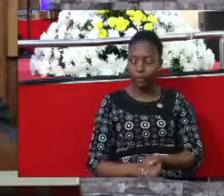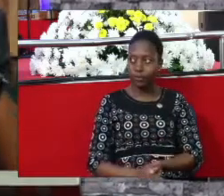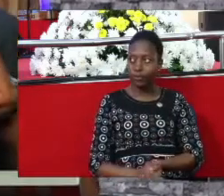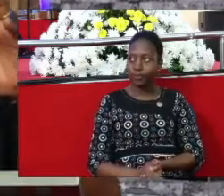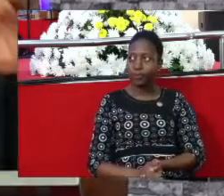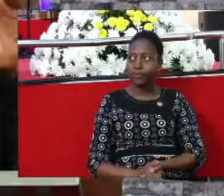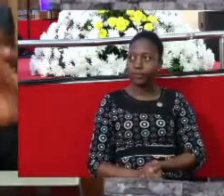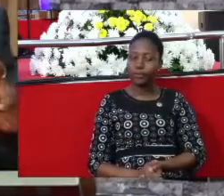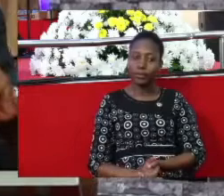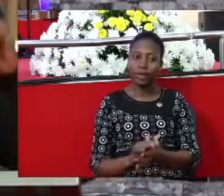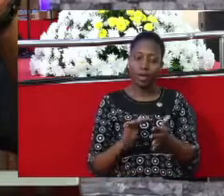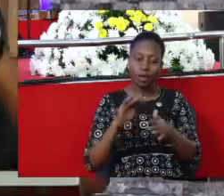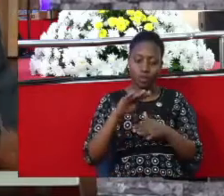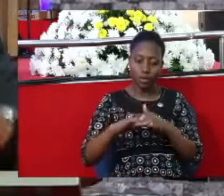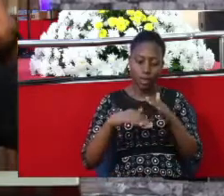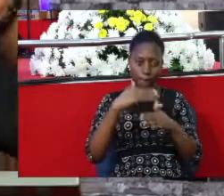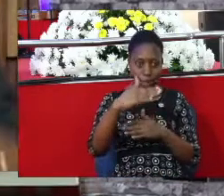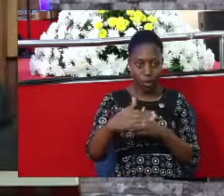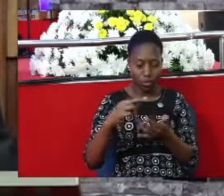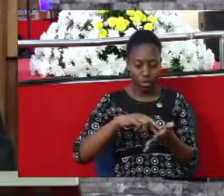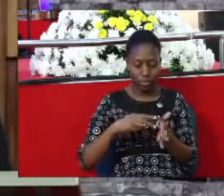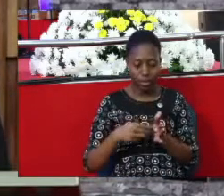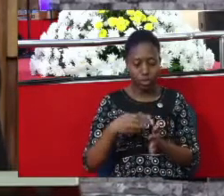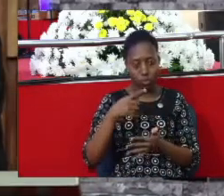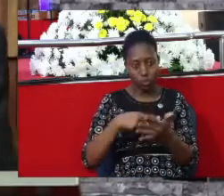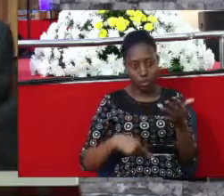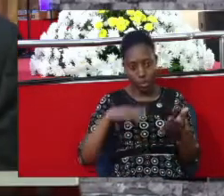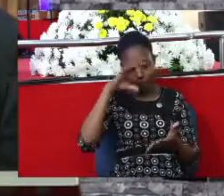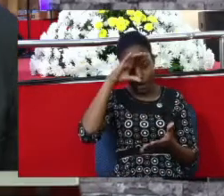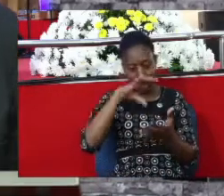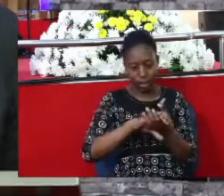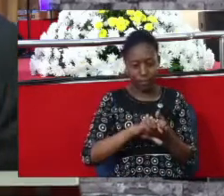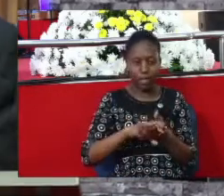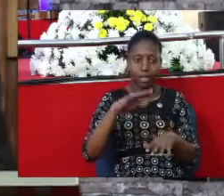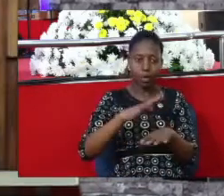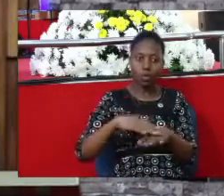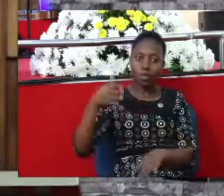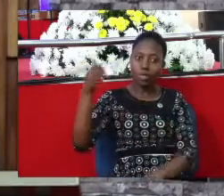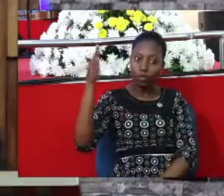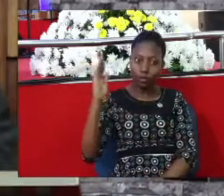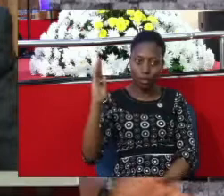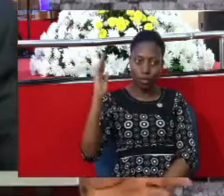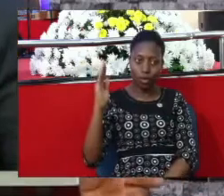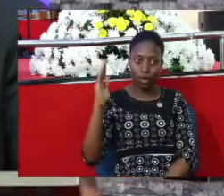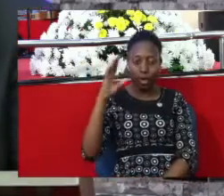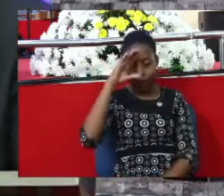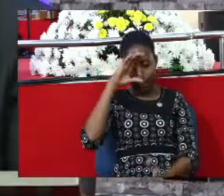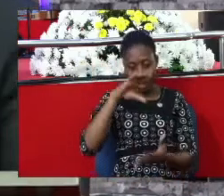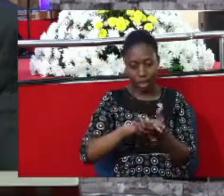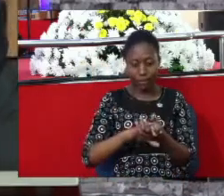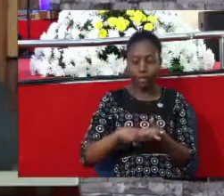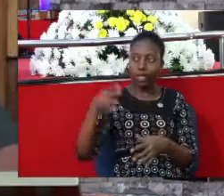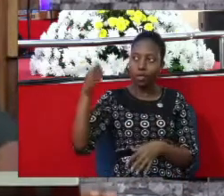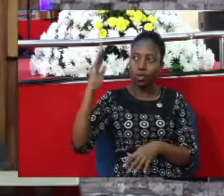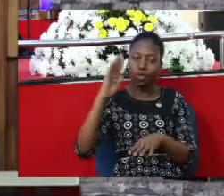And to step beyond is to believe in God's goodness. Uamini Mungu ni mwema. Mungu ni